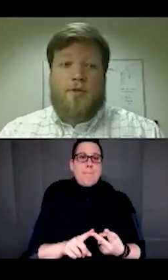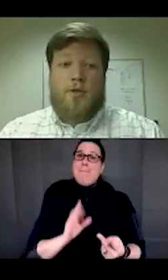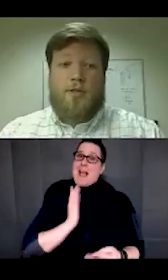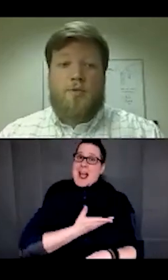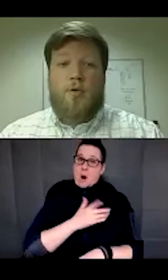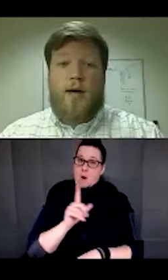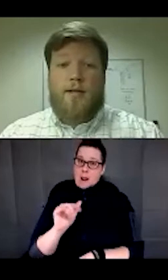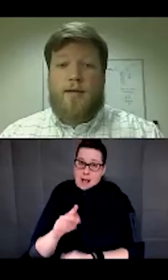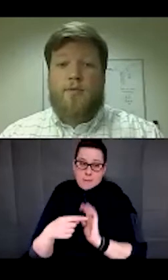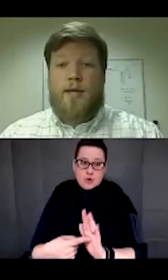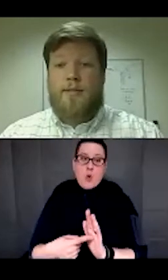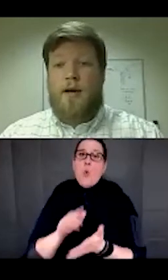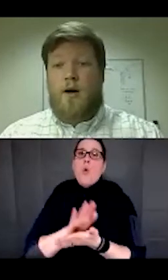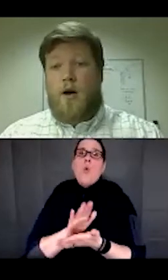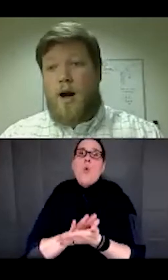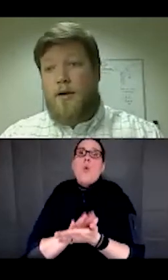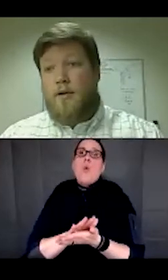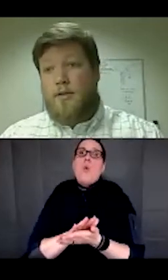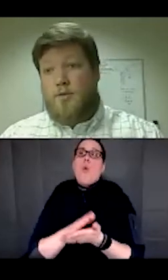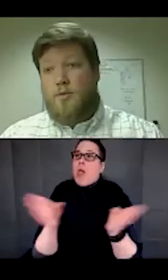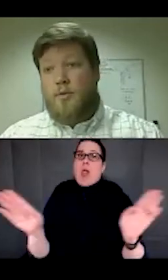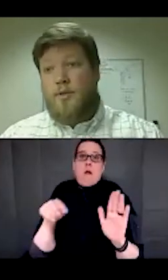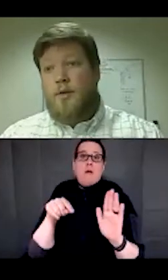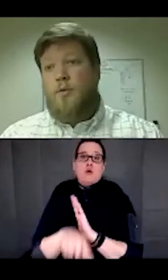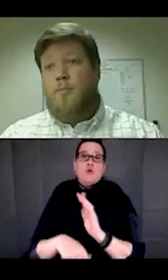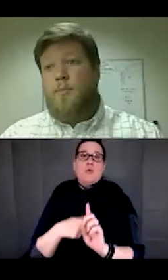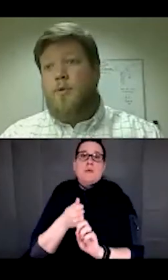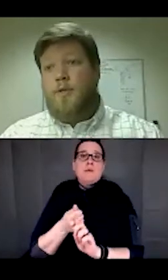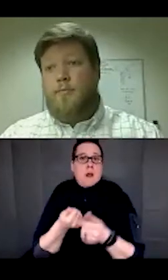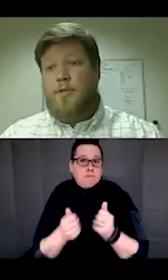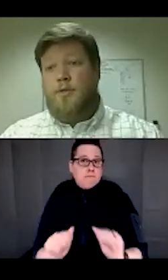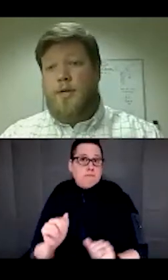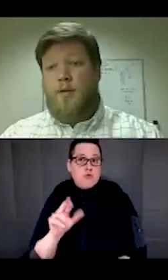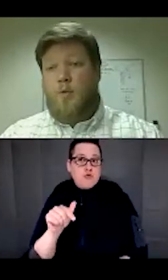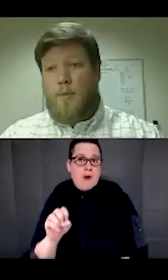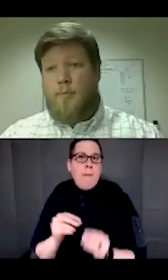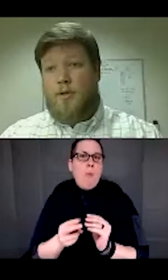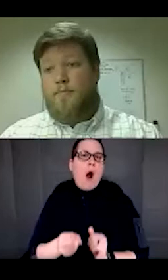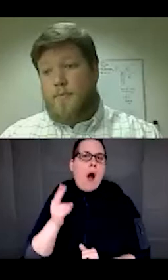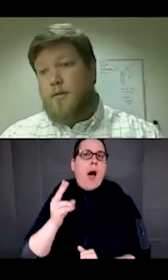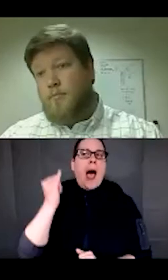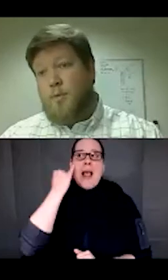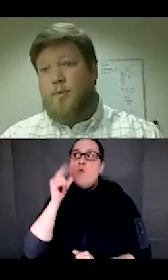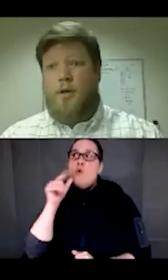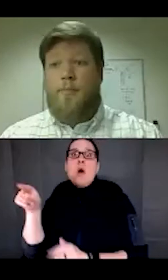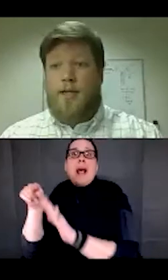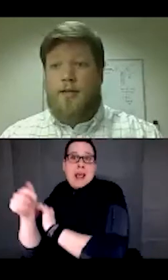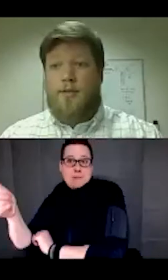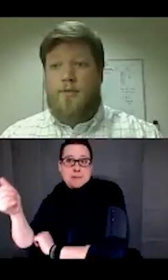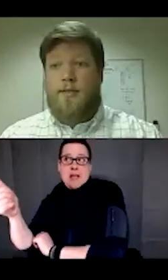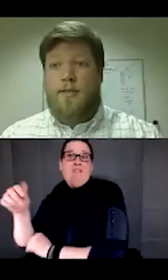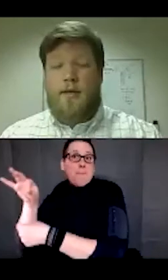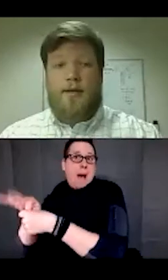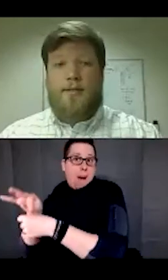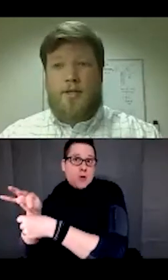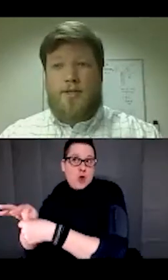also shown that school-wide attempt rates are higher in schools when the people who have attempted suicide are more popular. More people are nominating them as